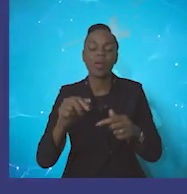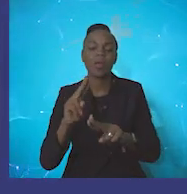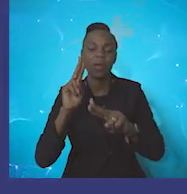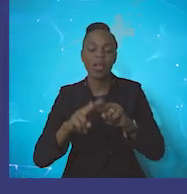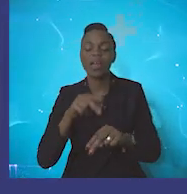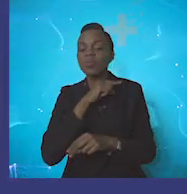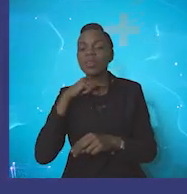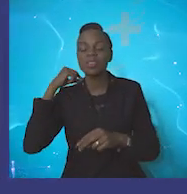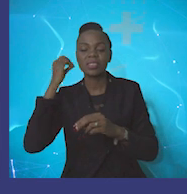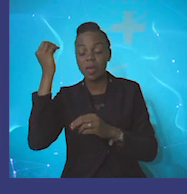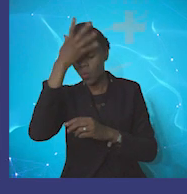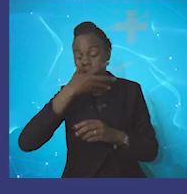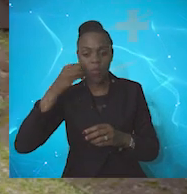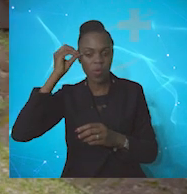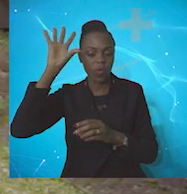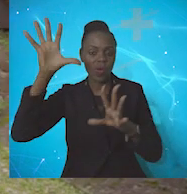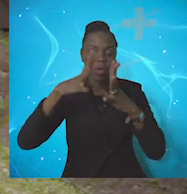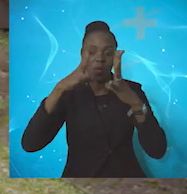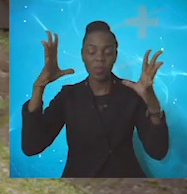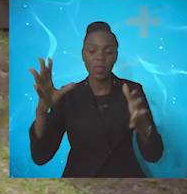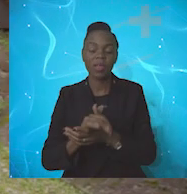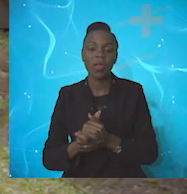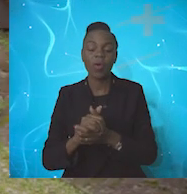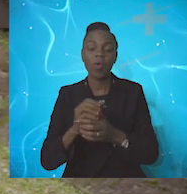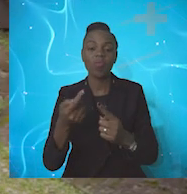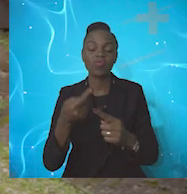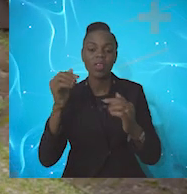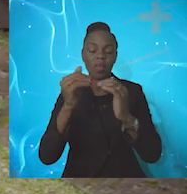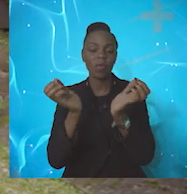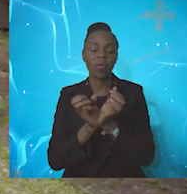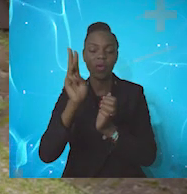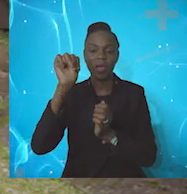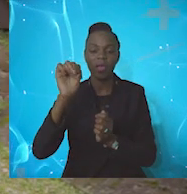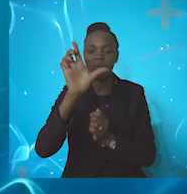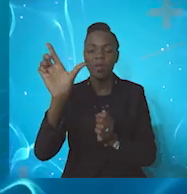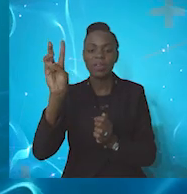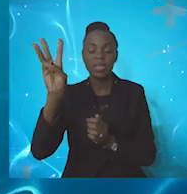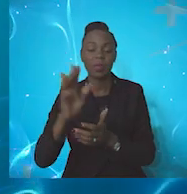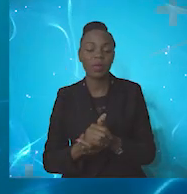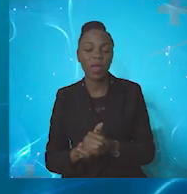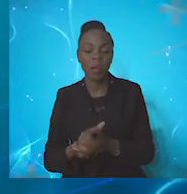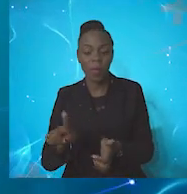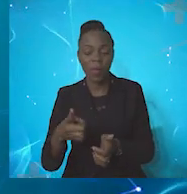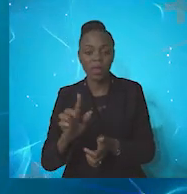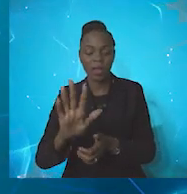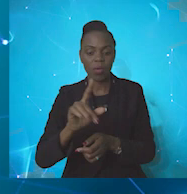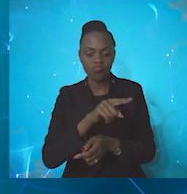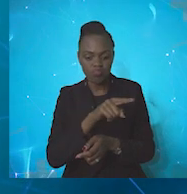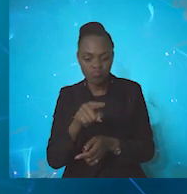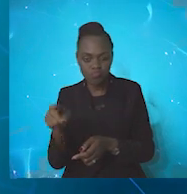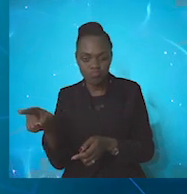a Emerging Insights kuchokera ku bunge la Malawi Liverpool Welcome Program, and amene ndithu maina awo akuoneka pa television